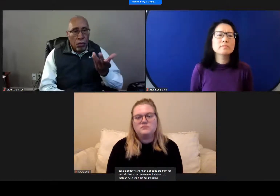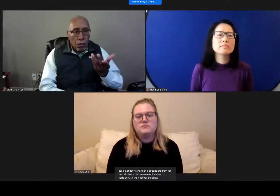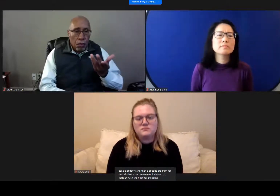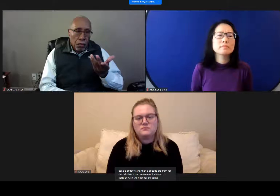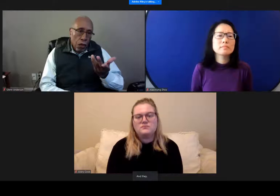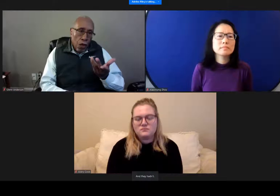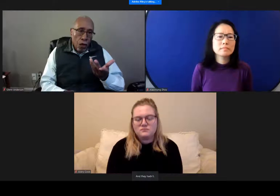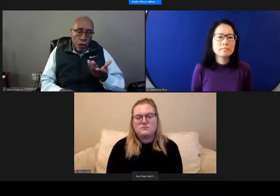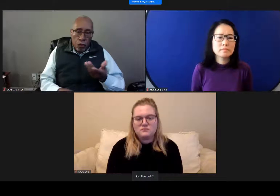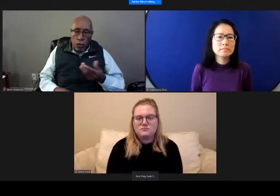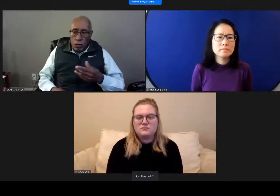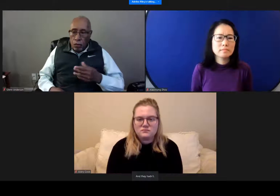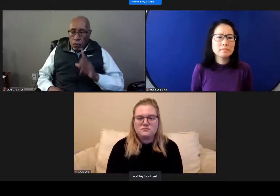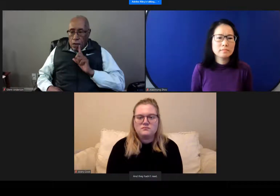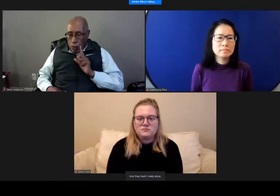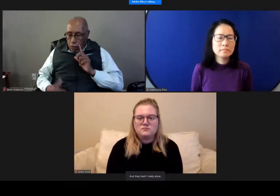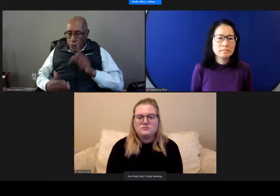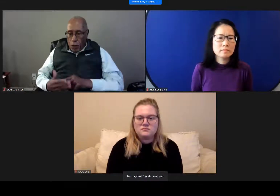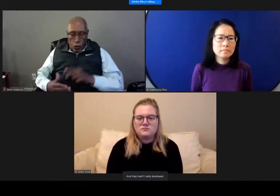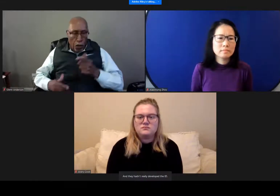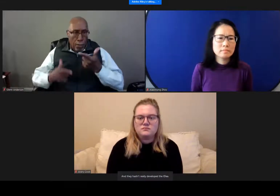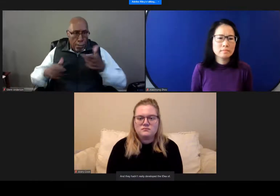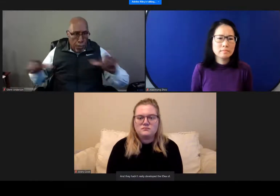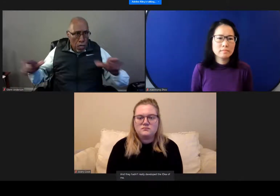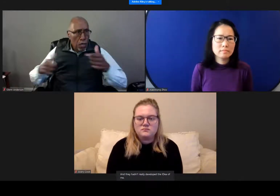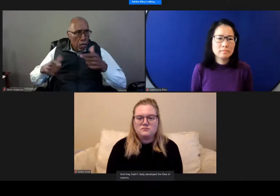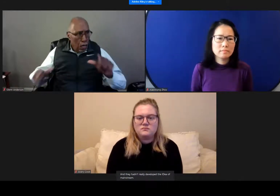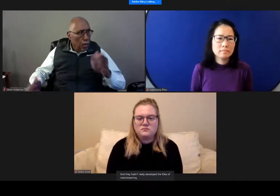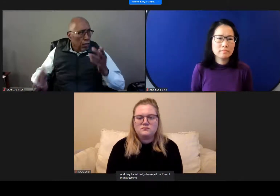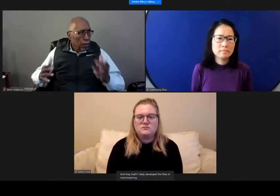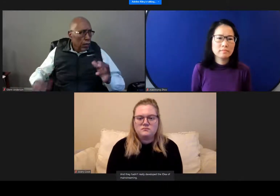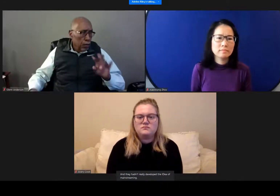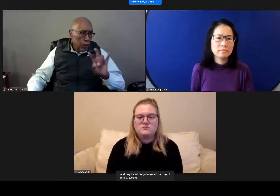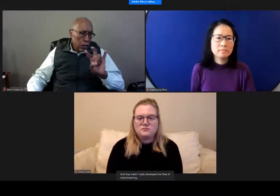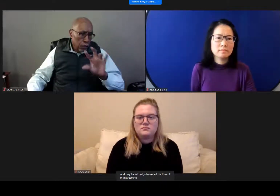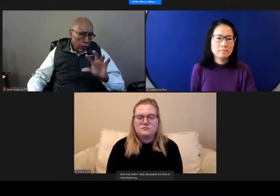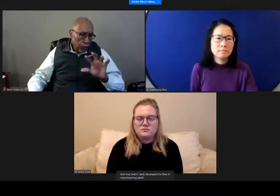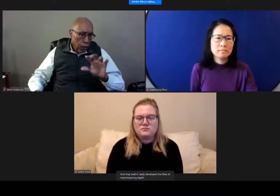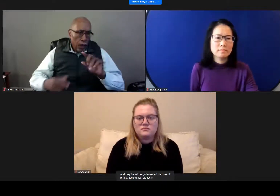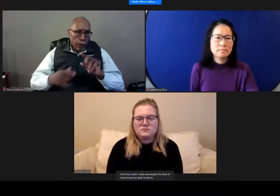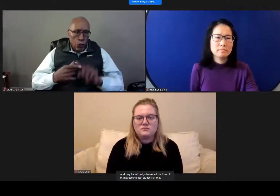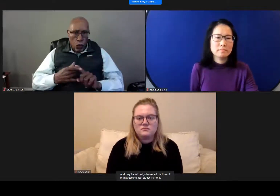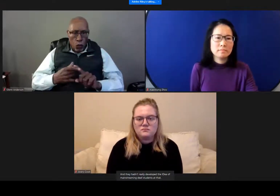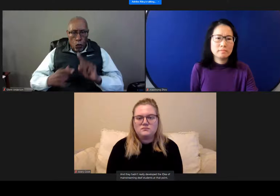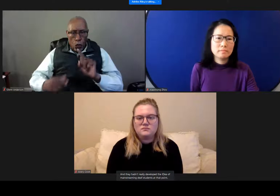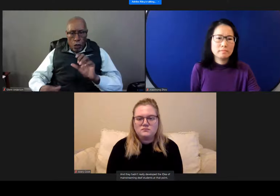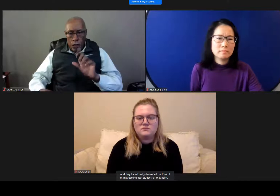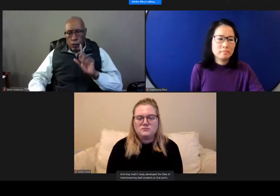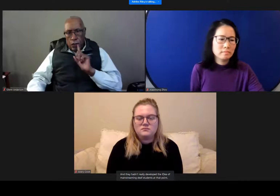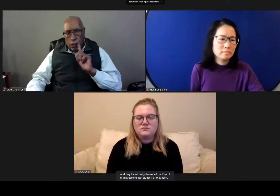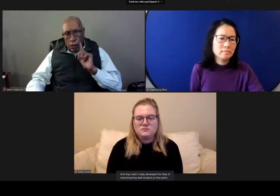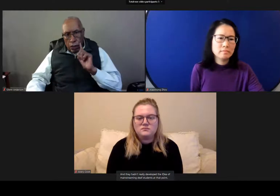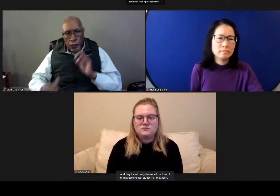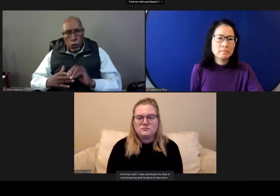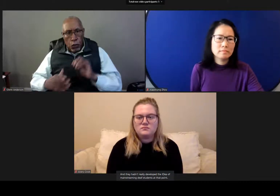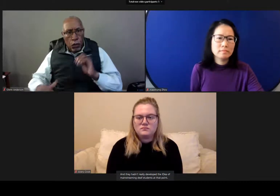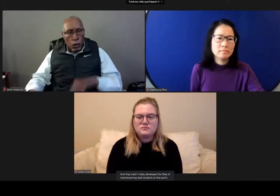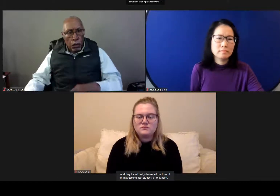And they hadn't really developed the idea of mainstreaming deaf students at that point.